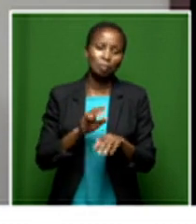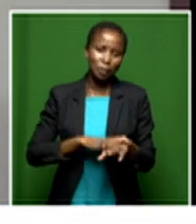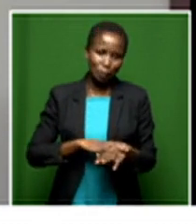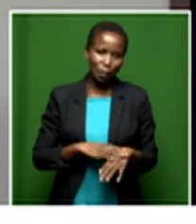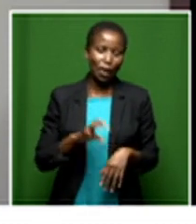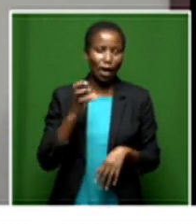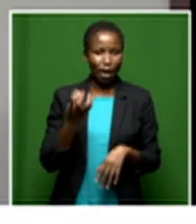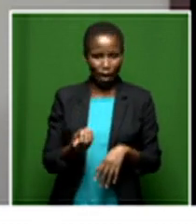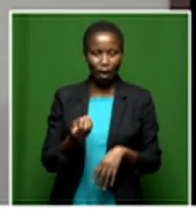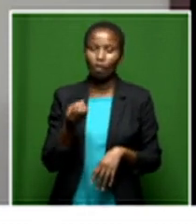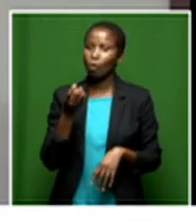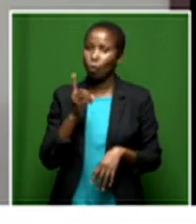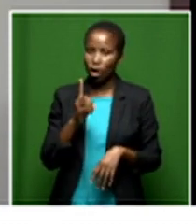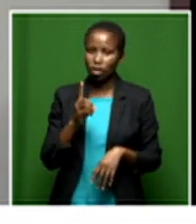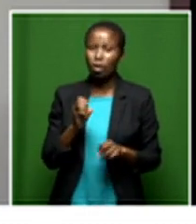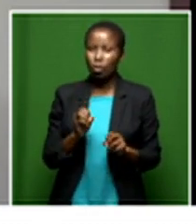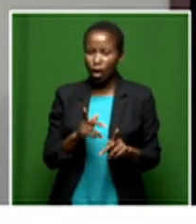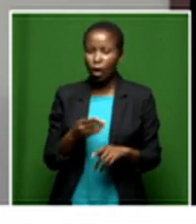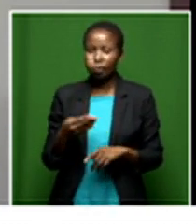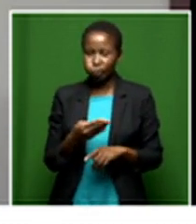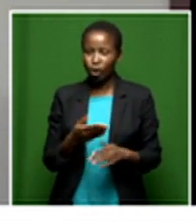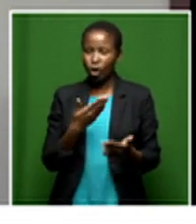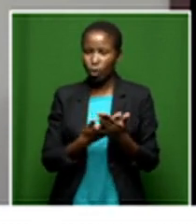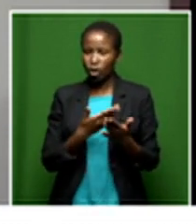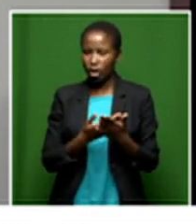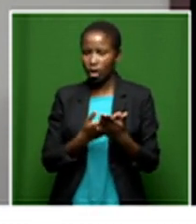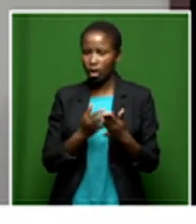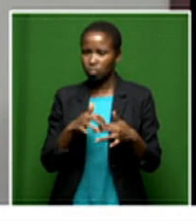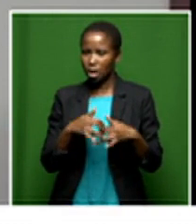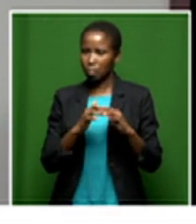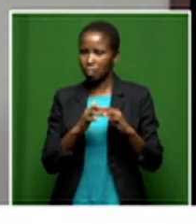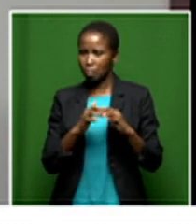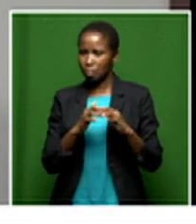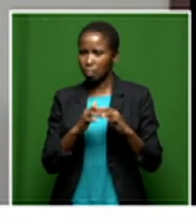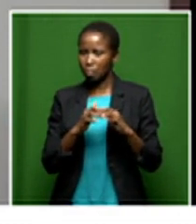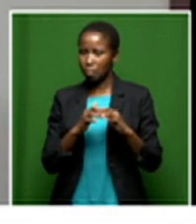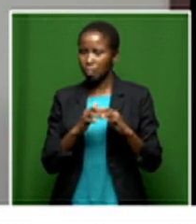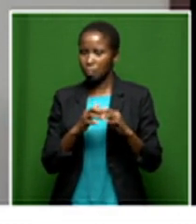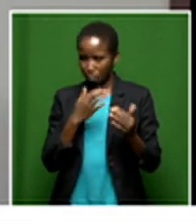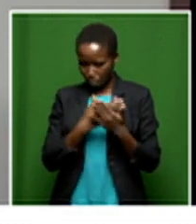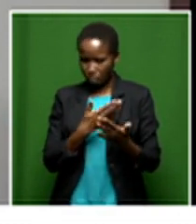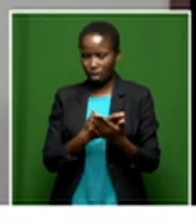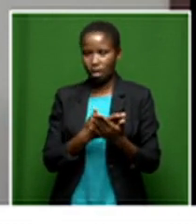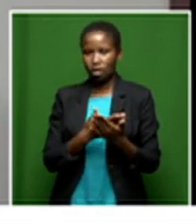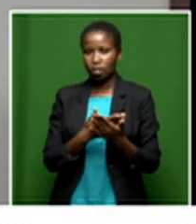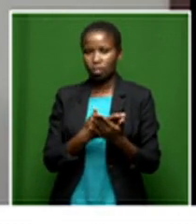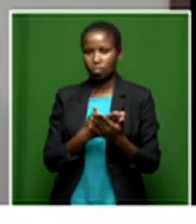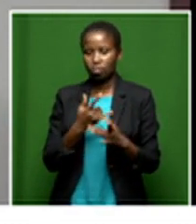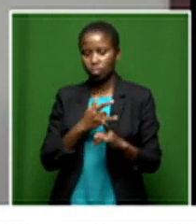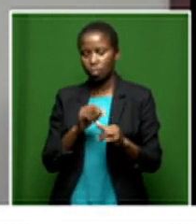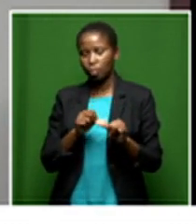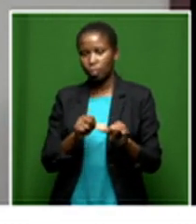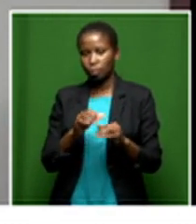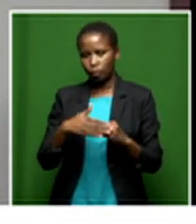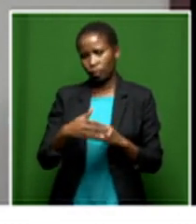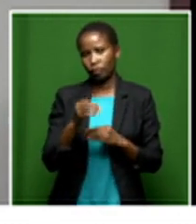more opportunities that we can mine, that we can, harvest so that we can actually take it forward, which is why